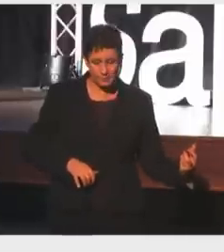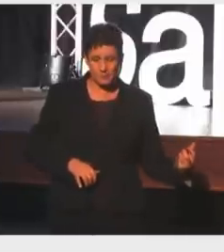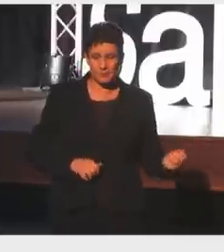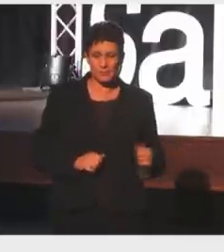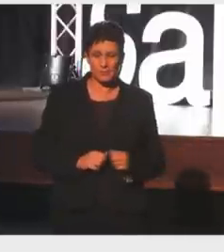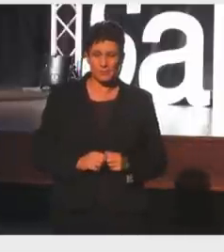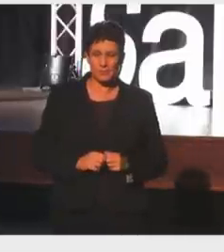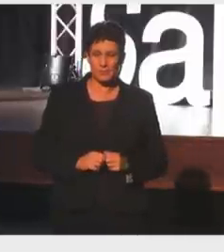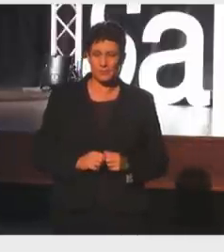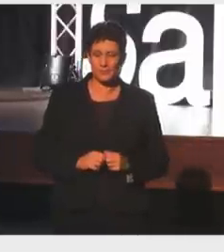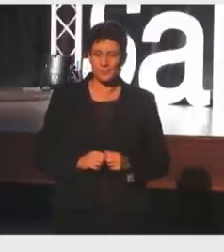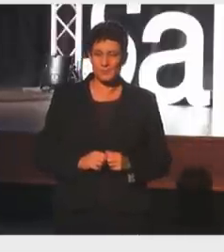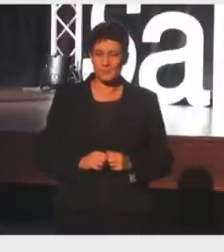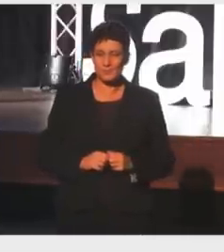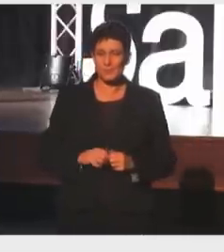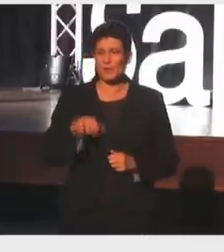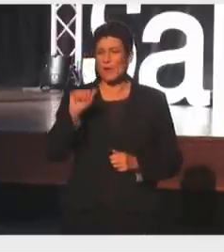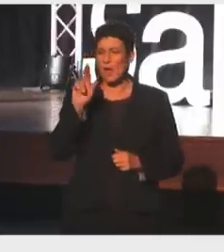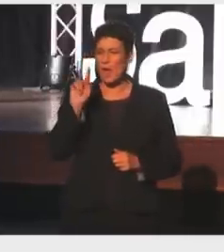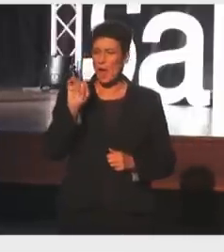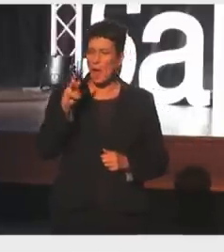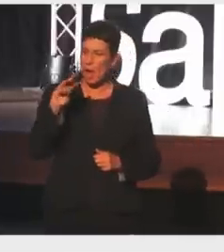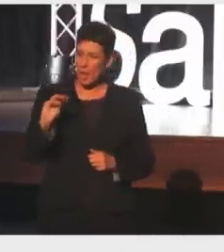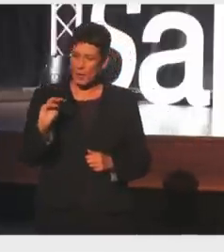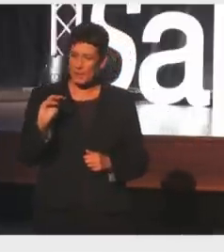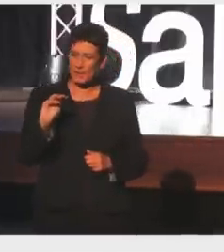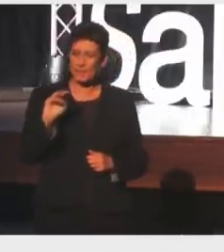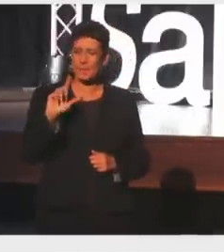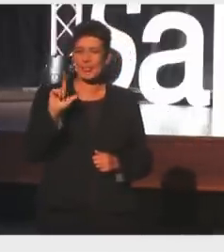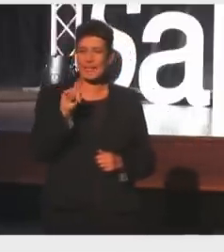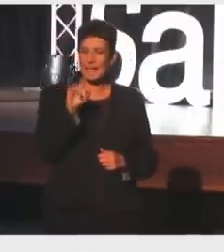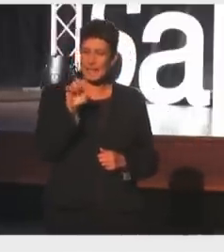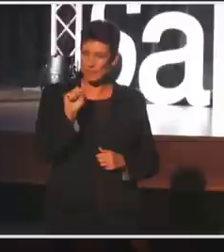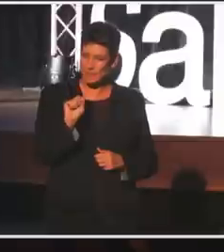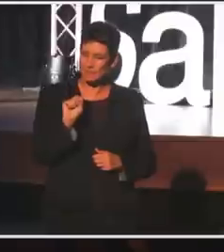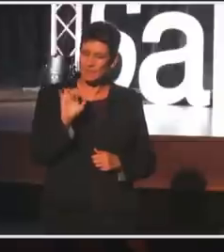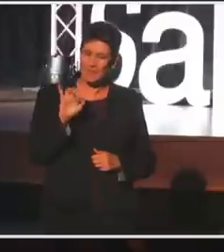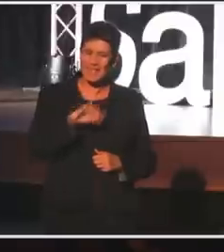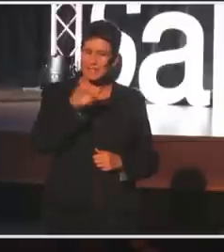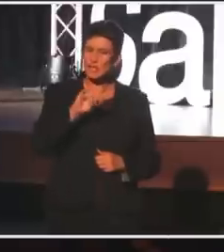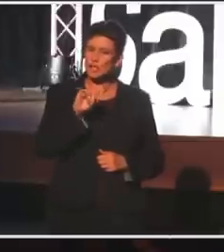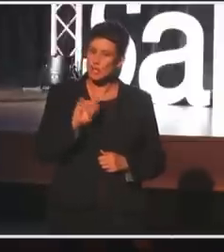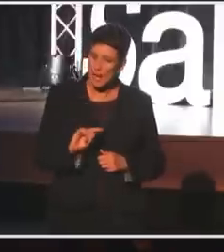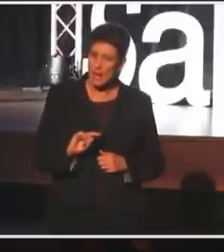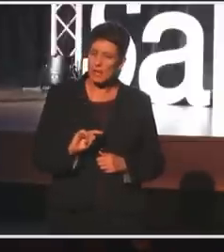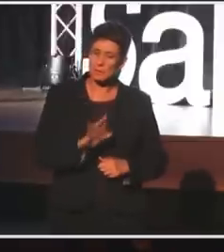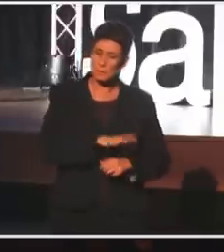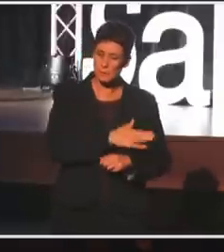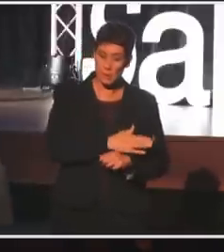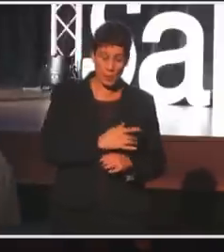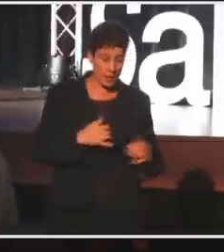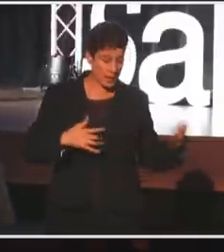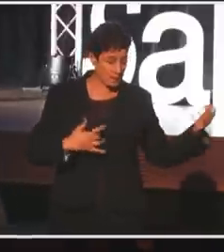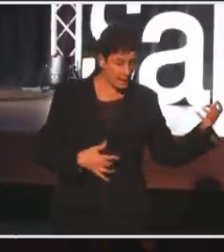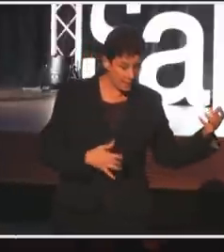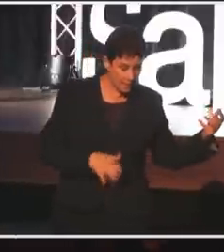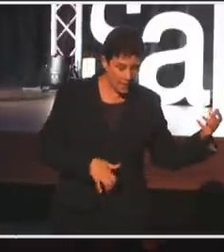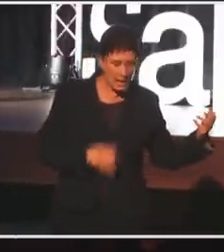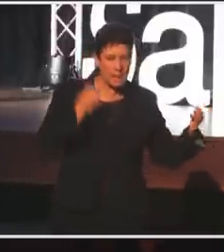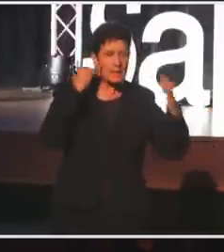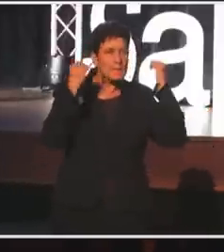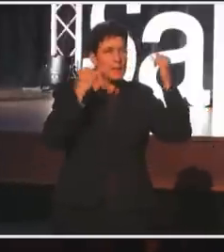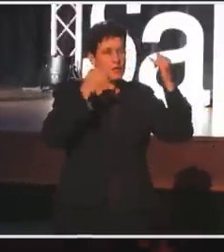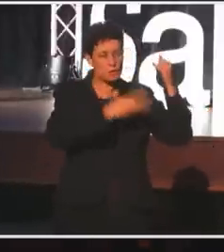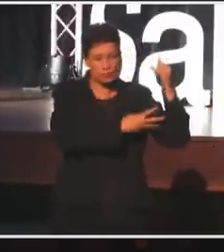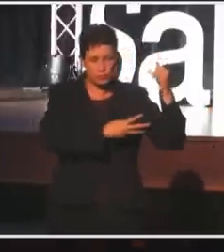Autumn Leaves is a jazz standard with a common chord progression, and when I play it, I imagine the chords